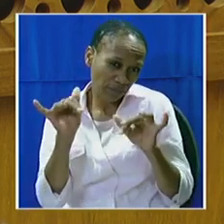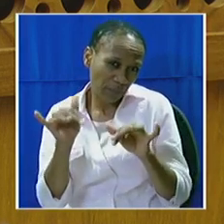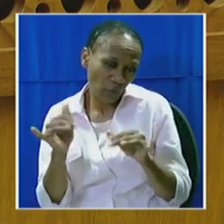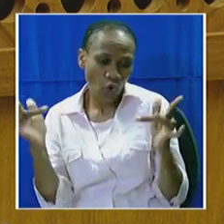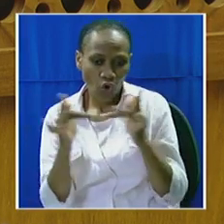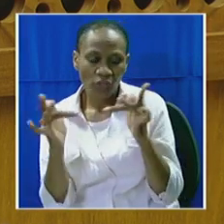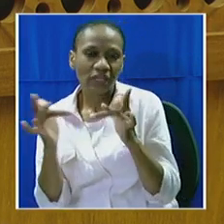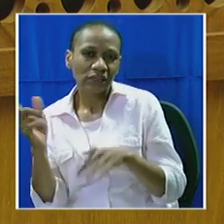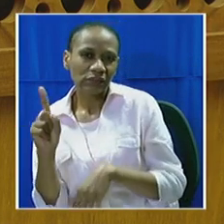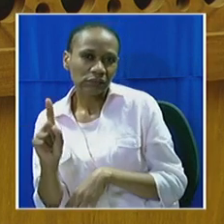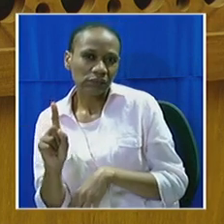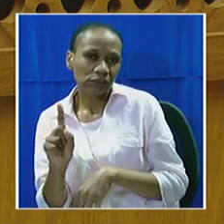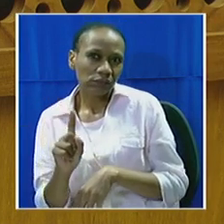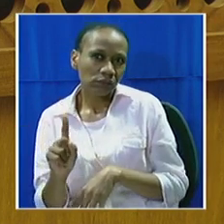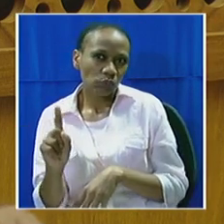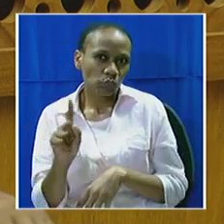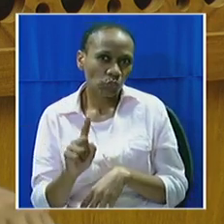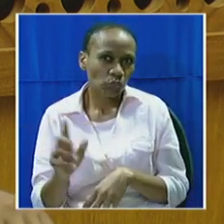contact with